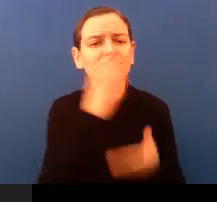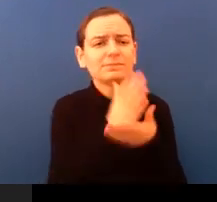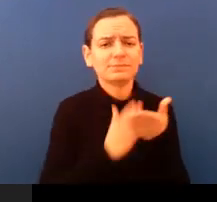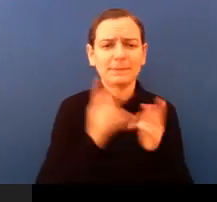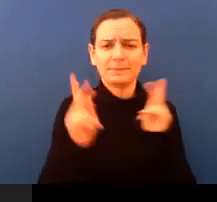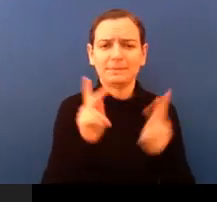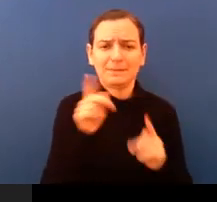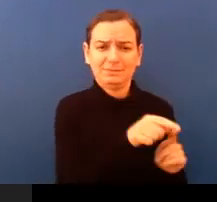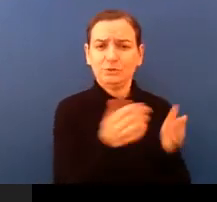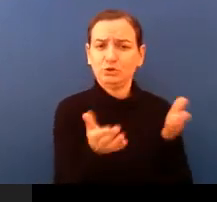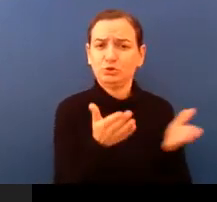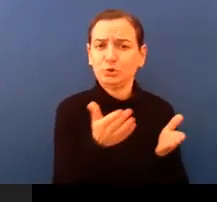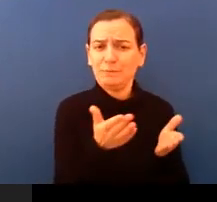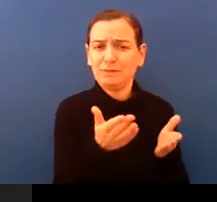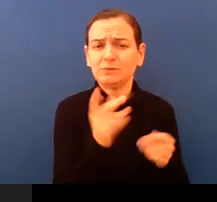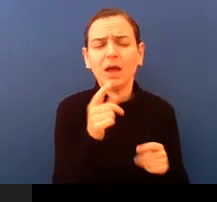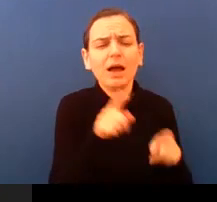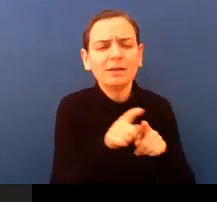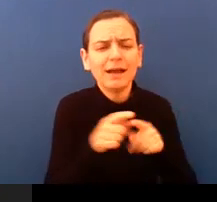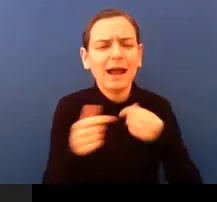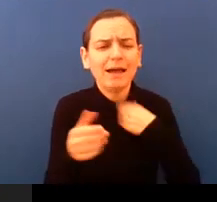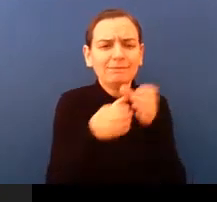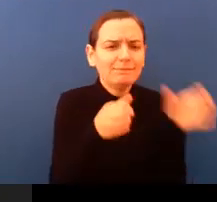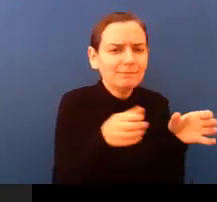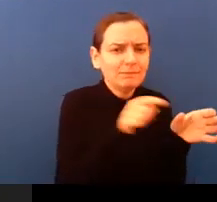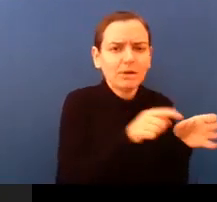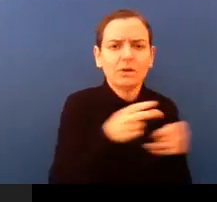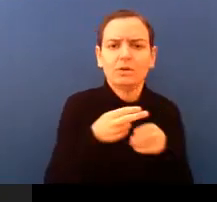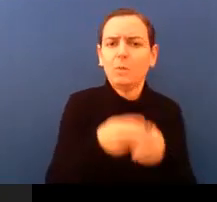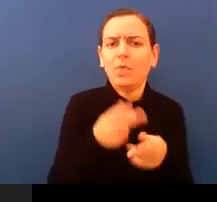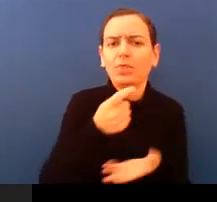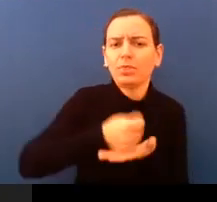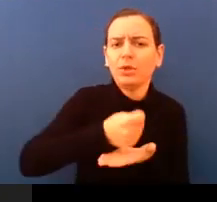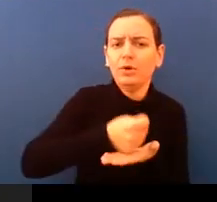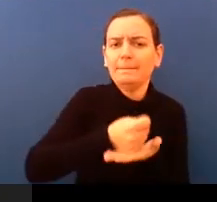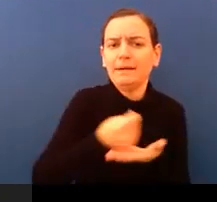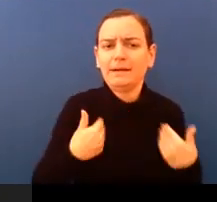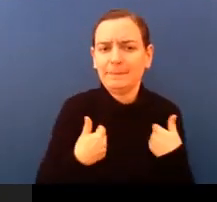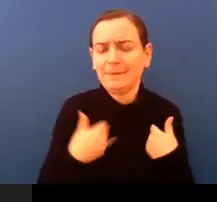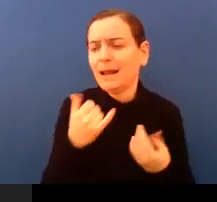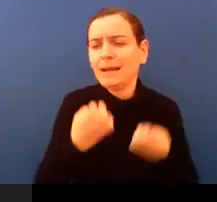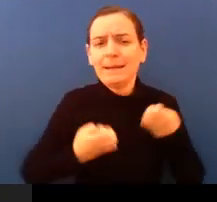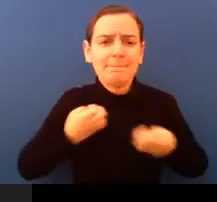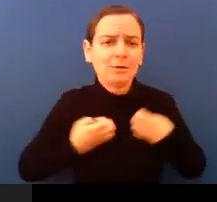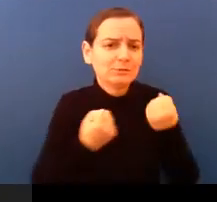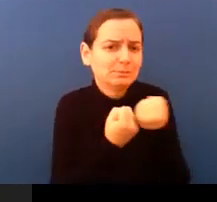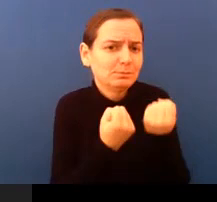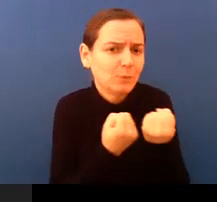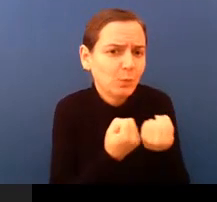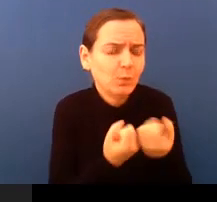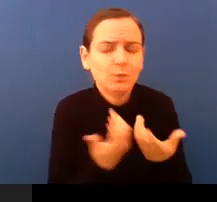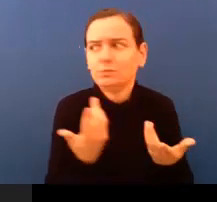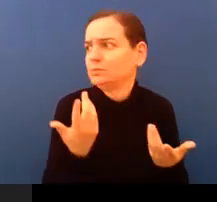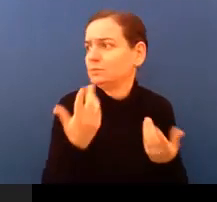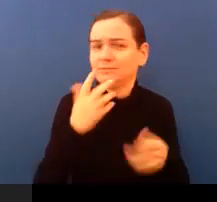same as guide dogs in regards to the law. They're allowed in everywhere a guide dog would be allowed in. So